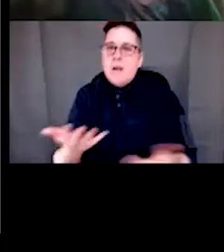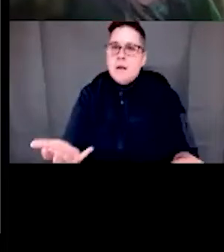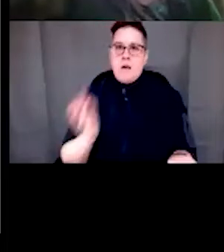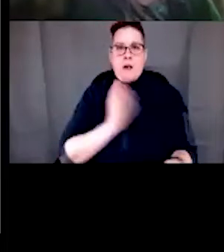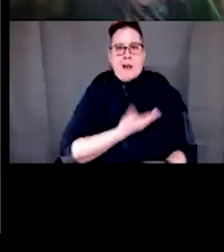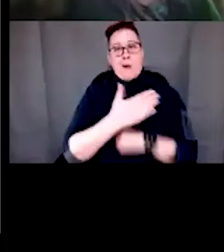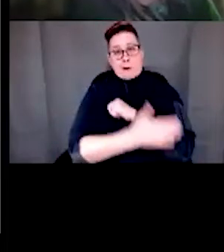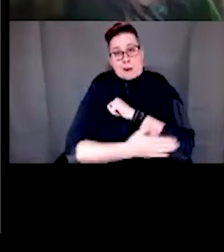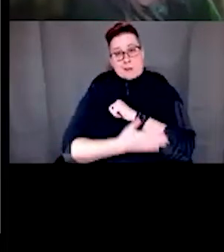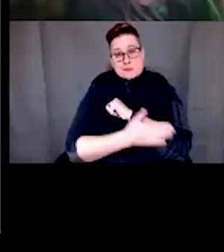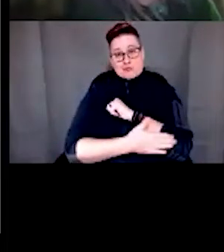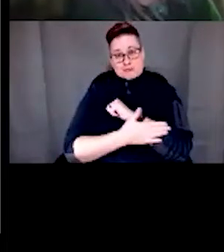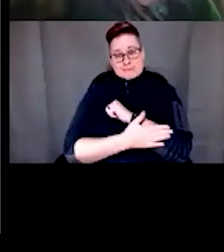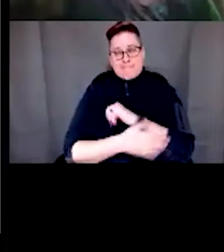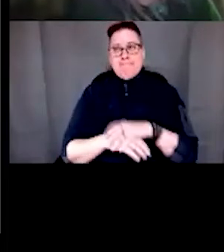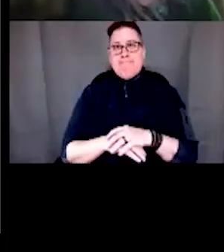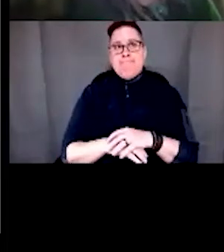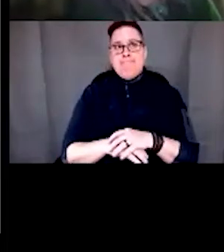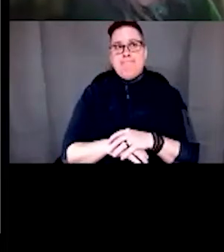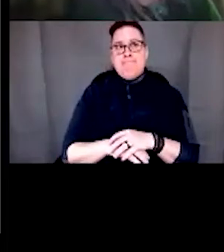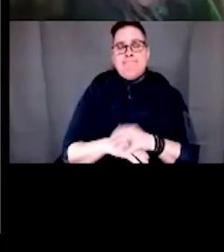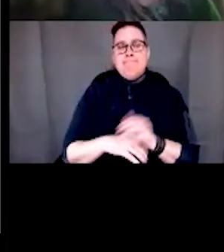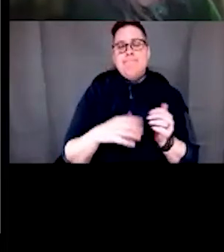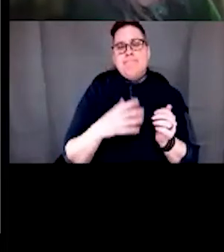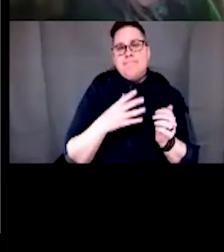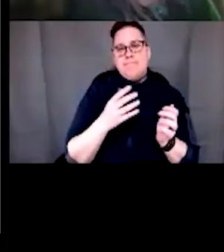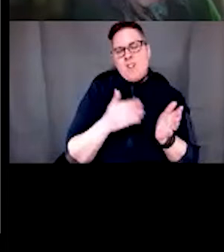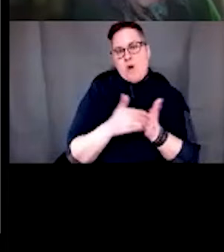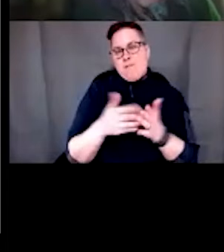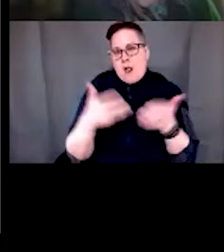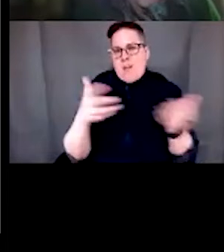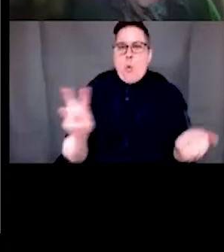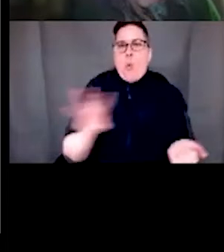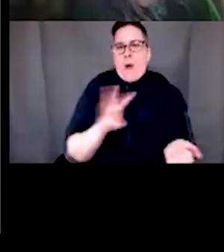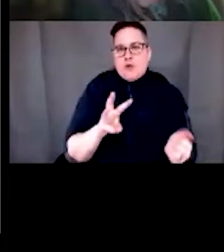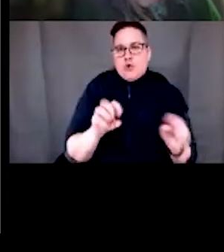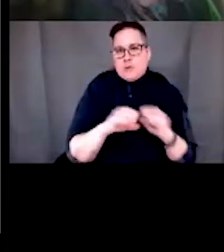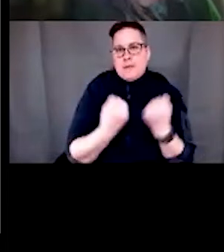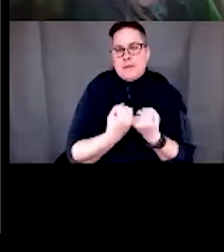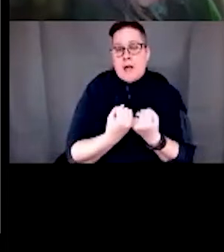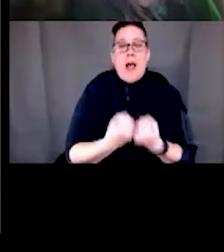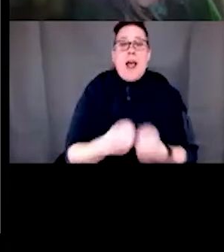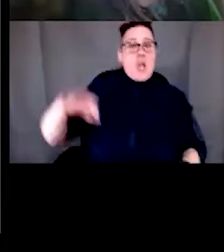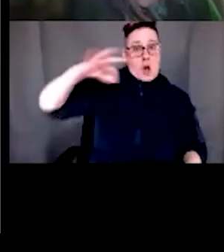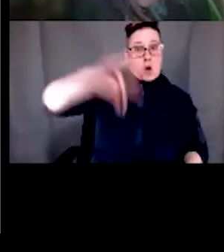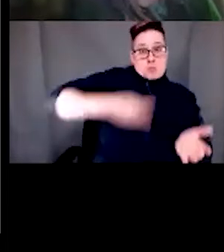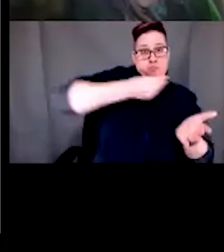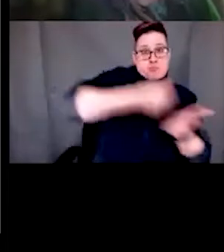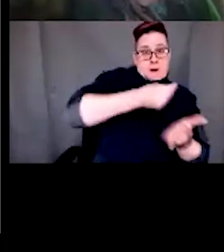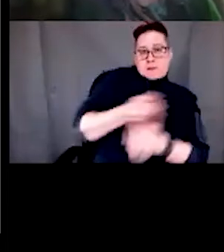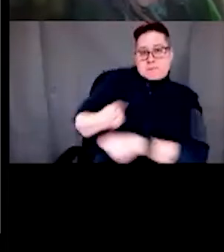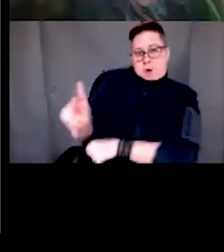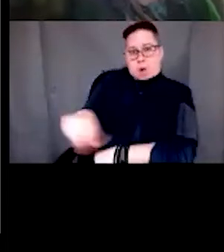country, and often in extension, all of Western society, profitability trumps all other